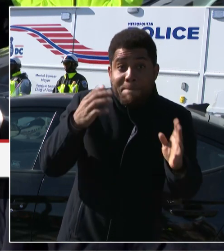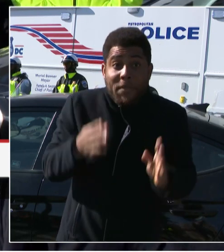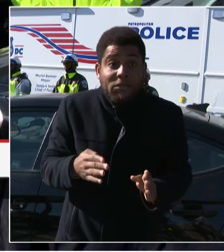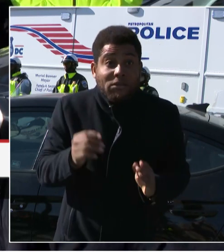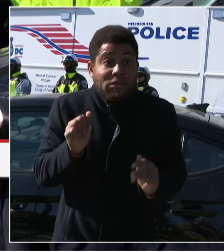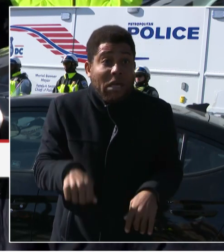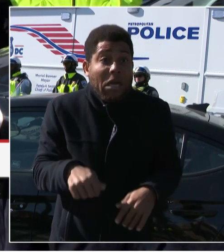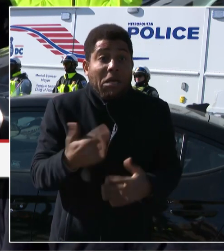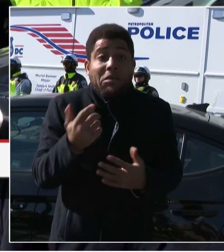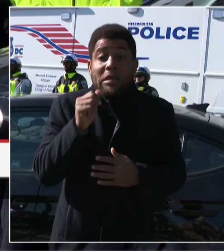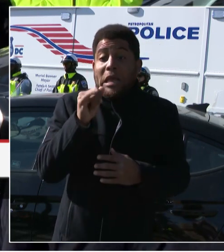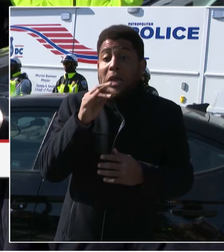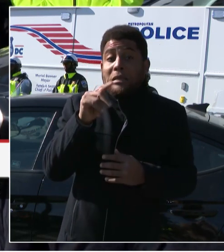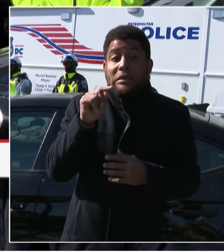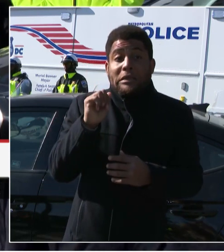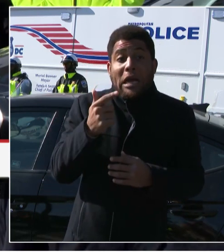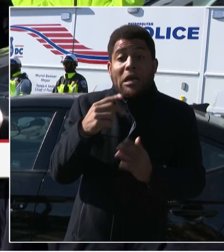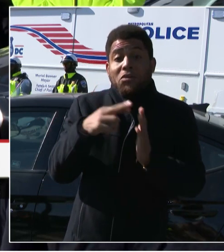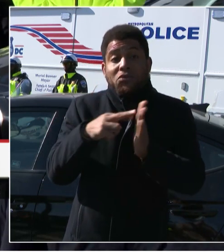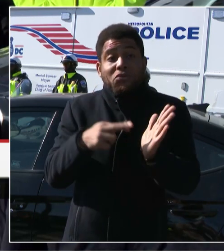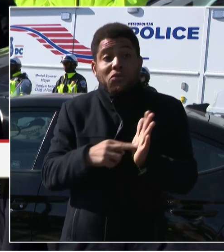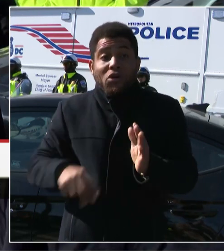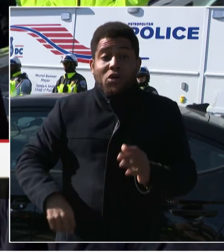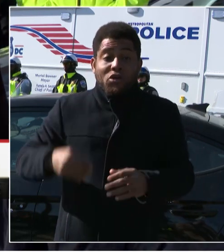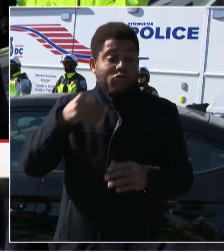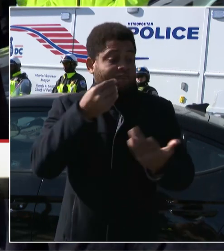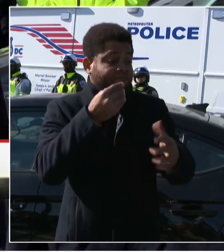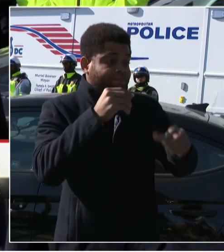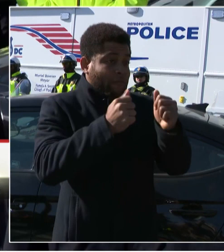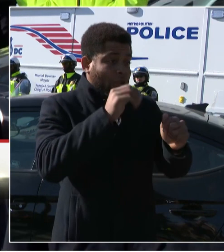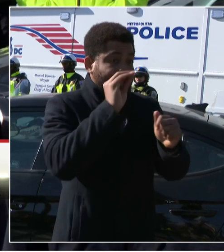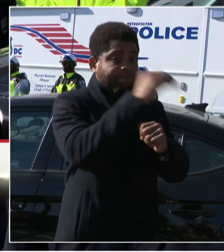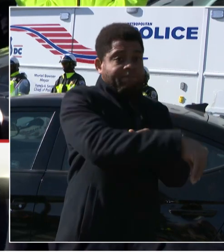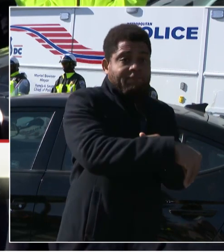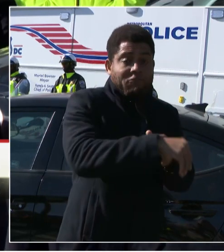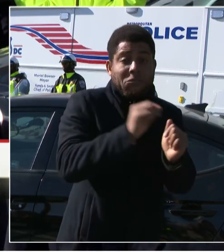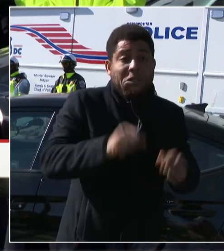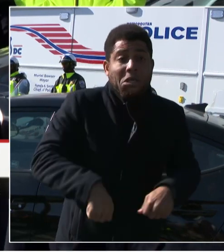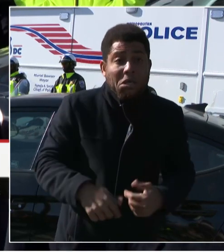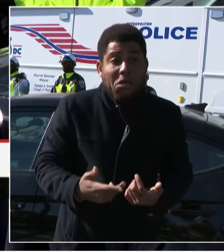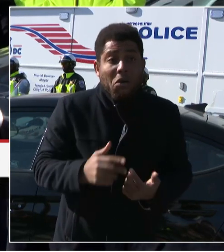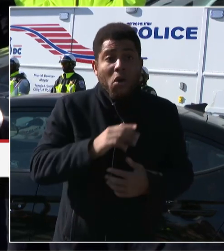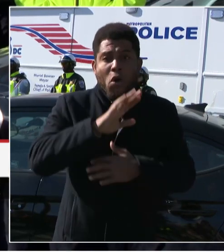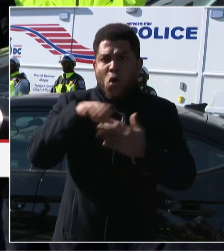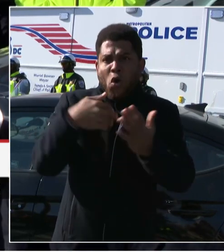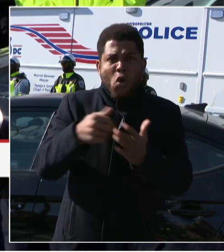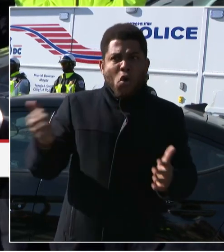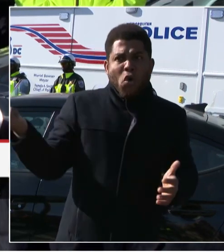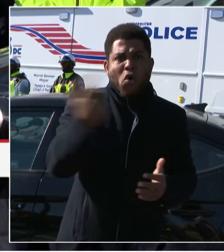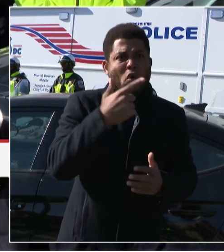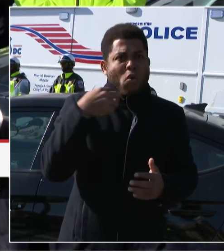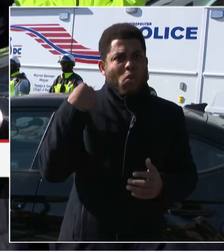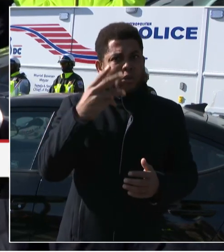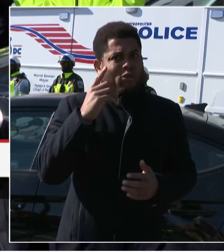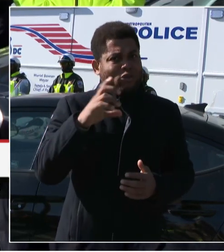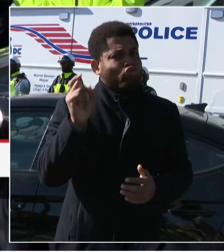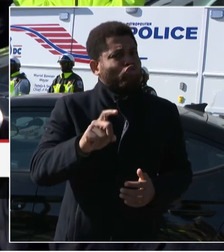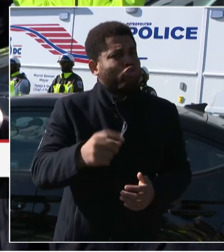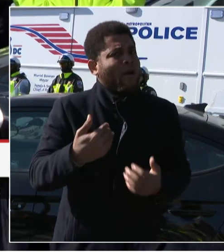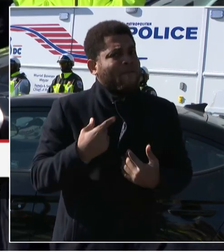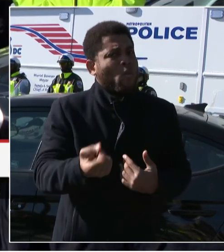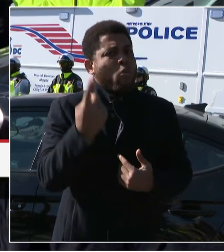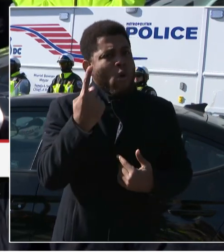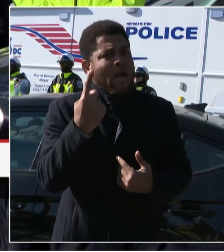sure it's registered and how it can be useful. But this is something that all Washingtonians should consider. Any other